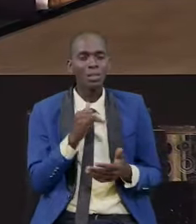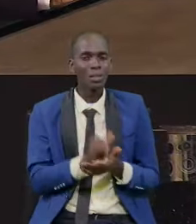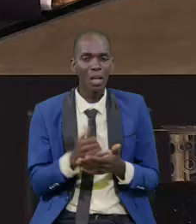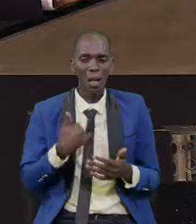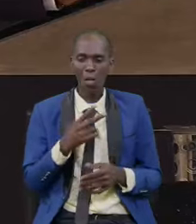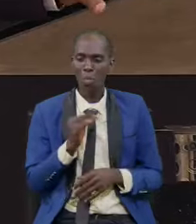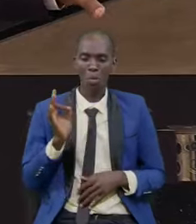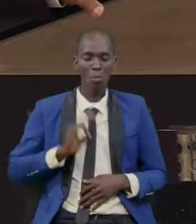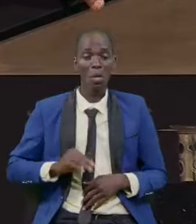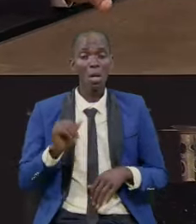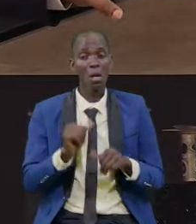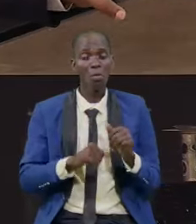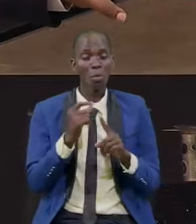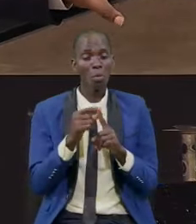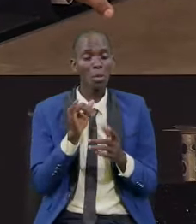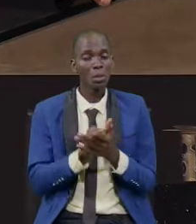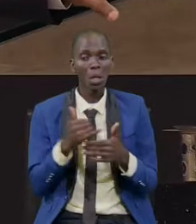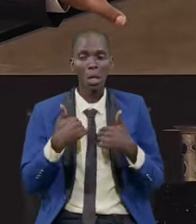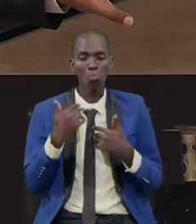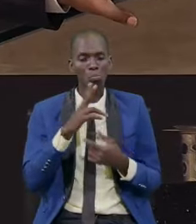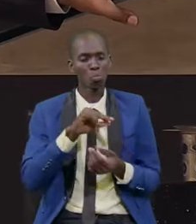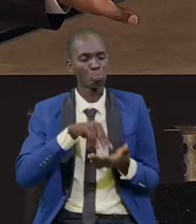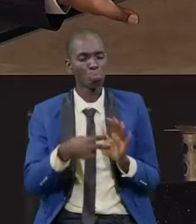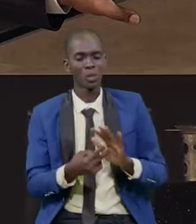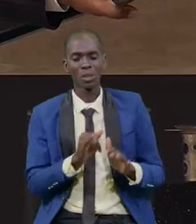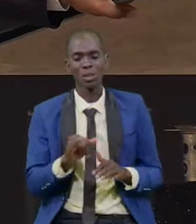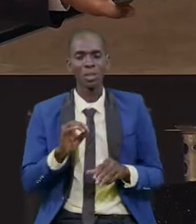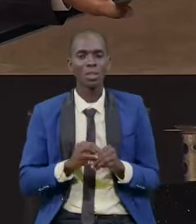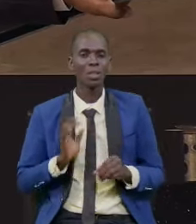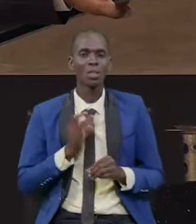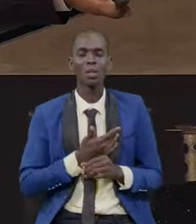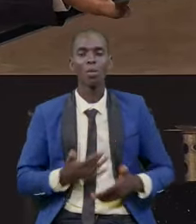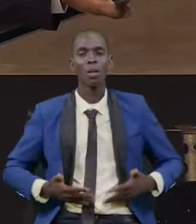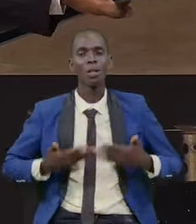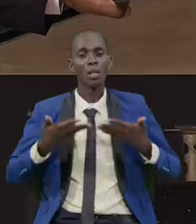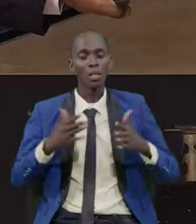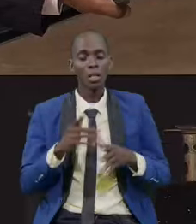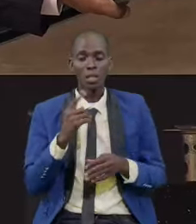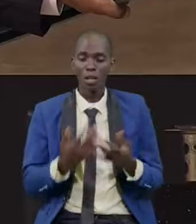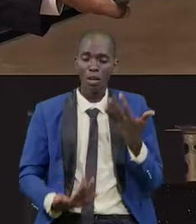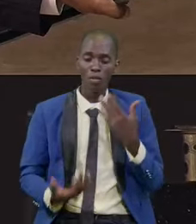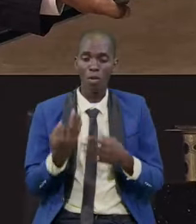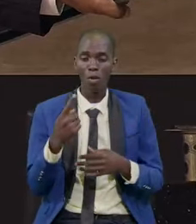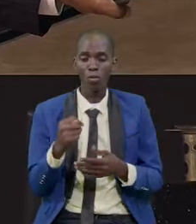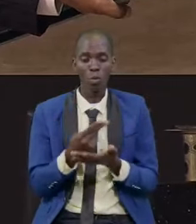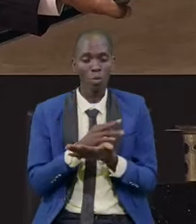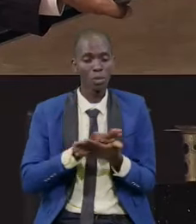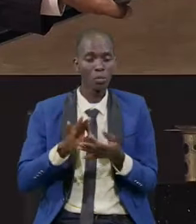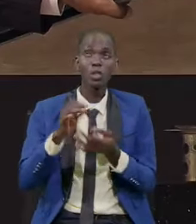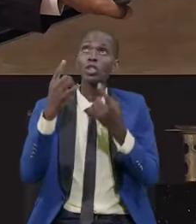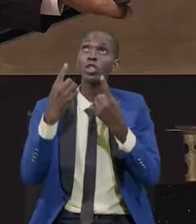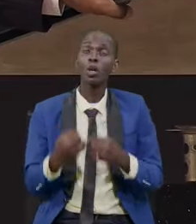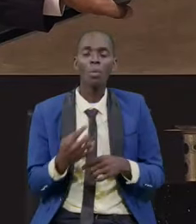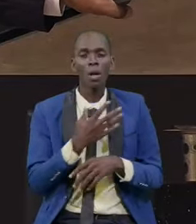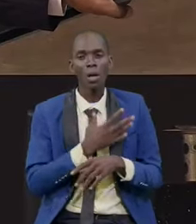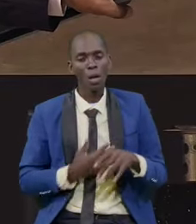every conversation that has no meaning in our lives. Let the fire of the Holy Ghost come and